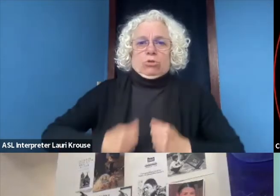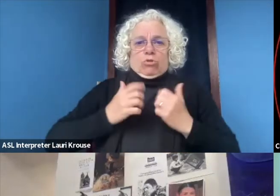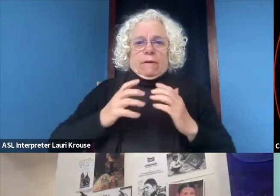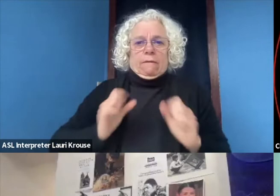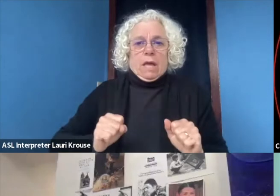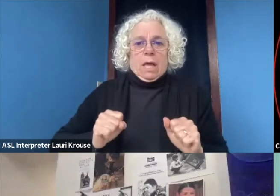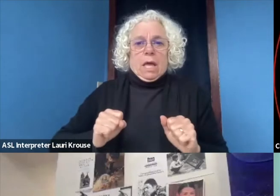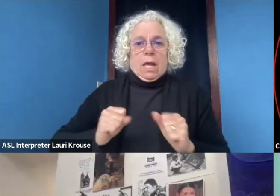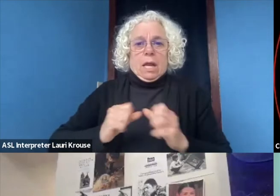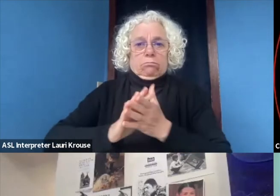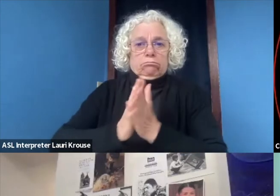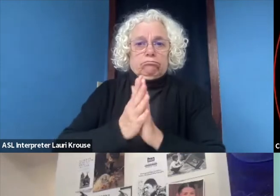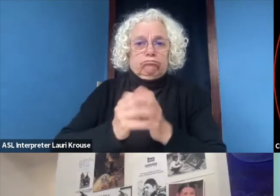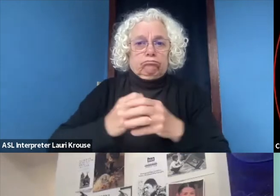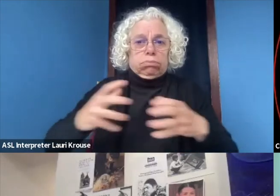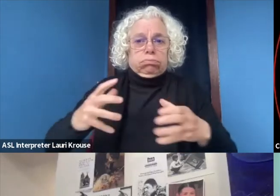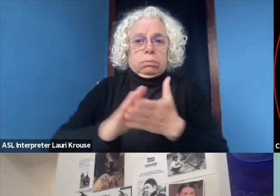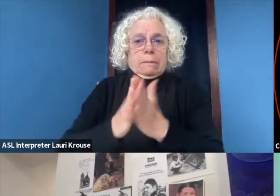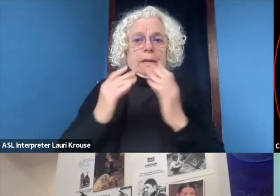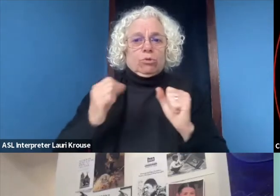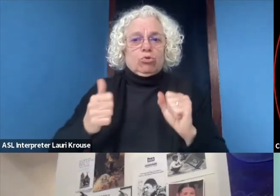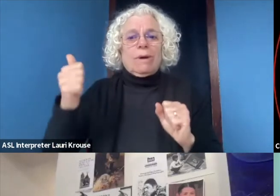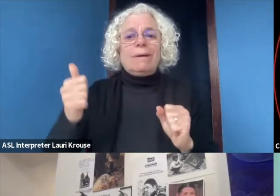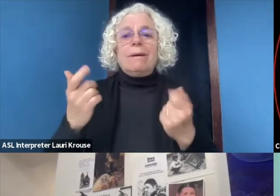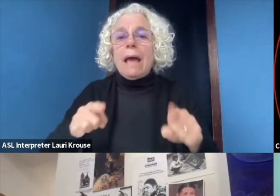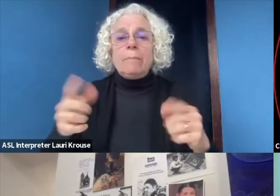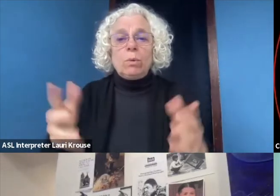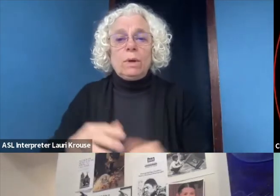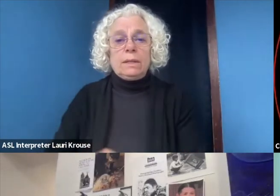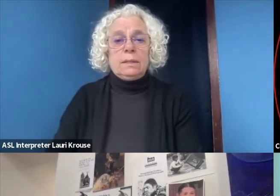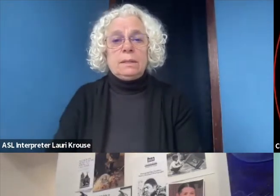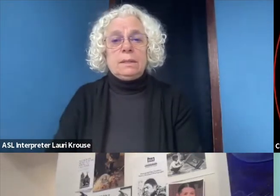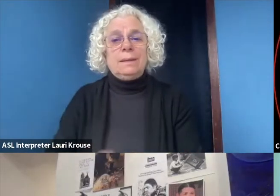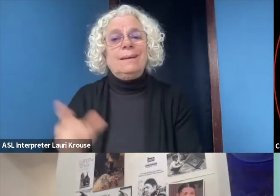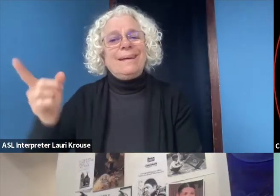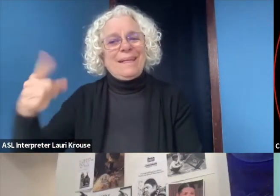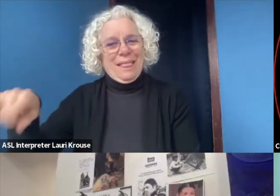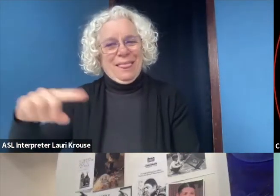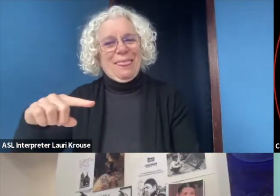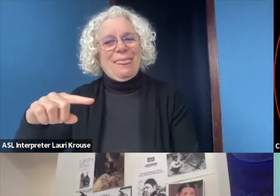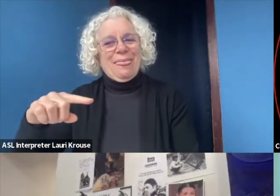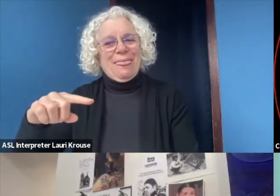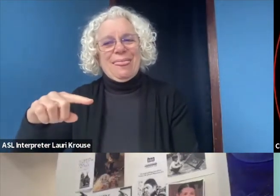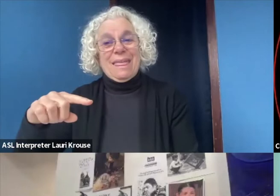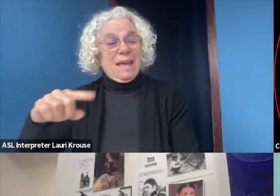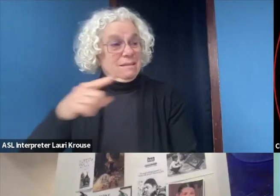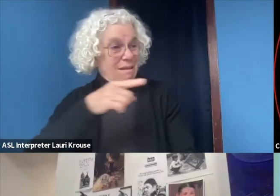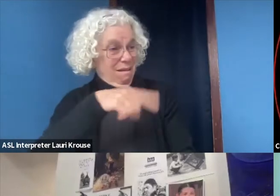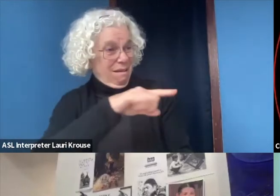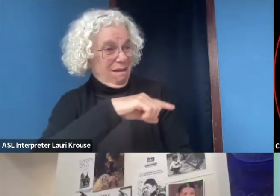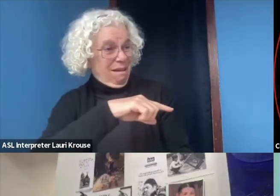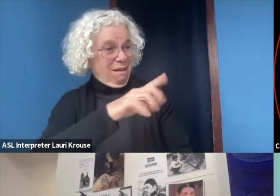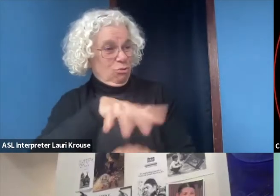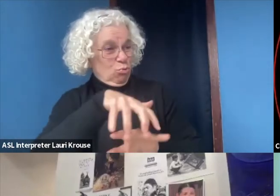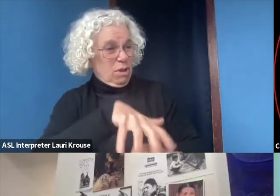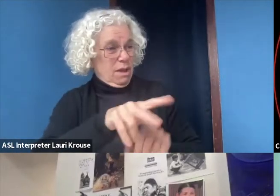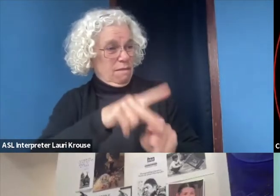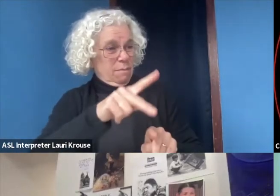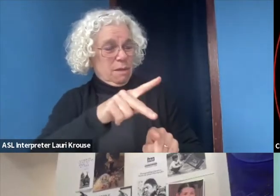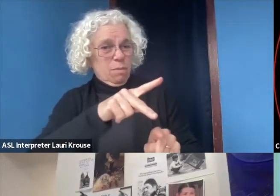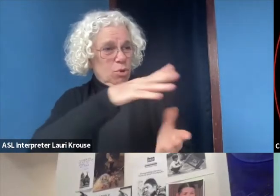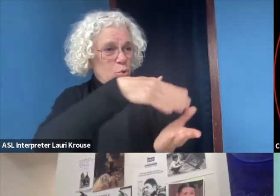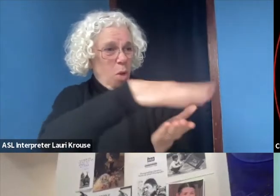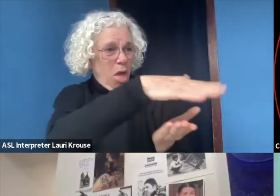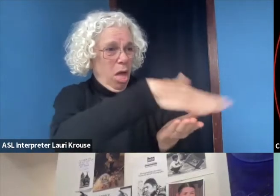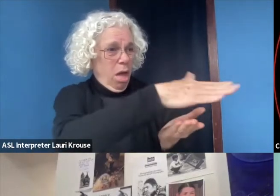And in turn, what they did is they went and they chased us from our territories all on the East Coast here.